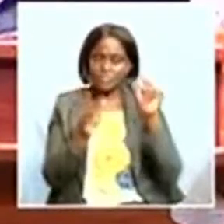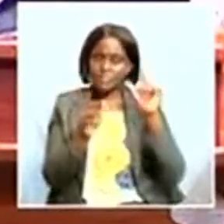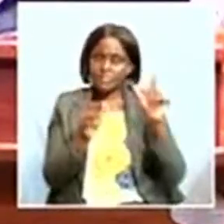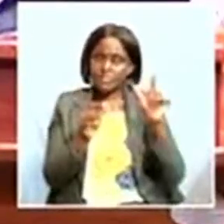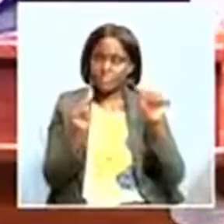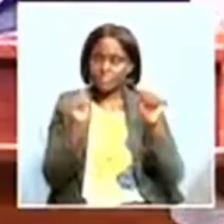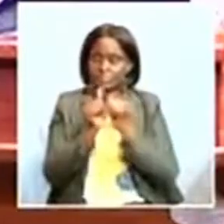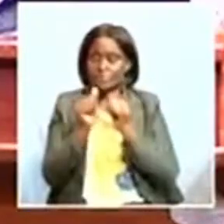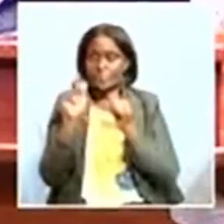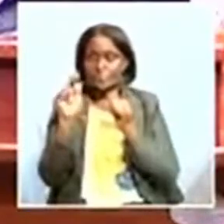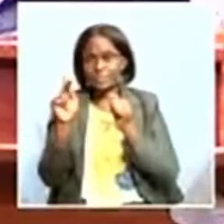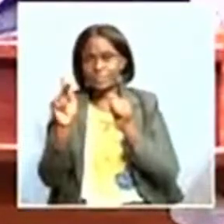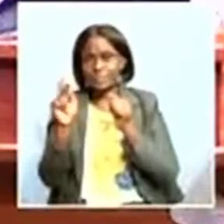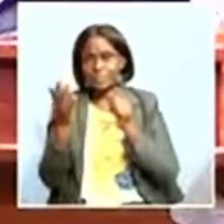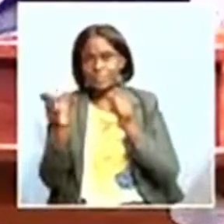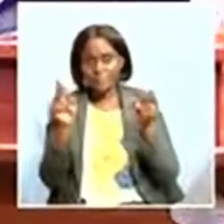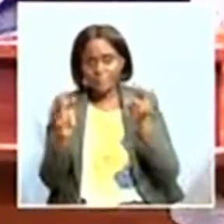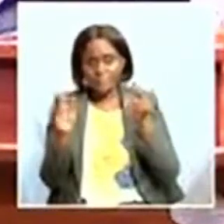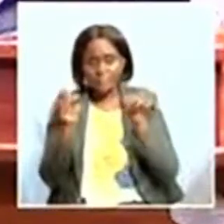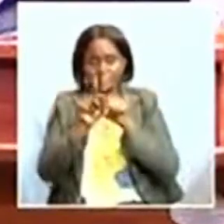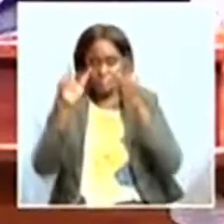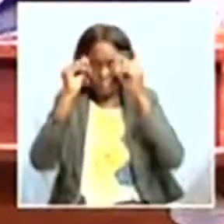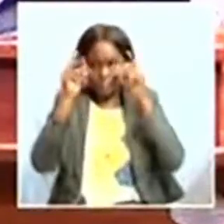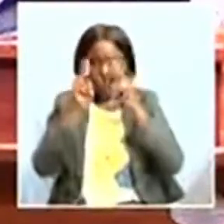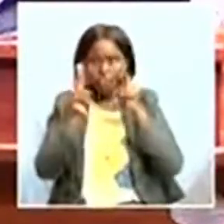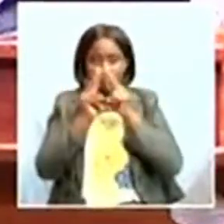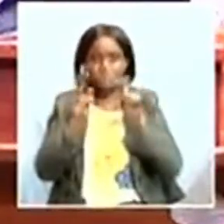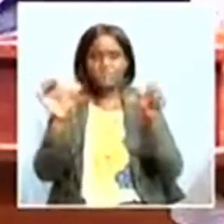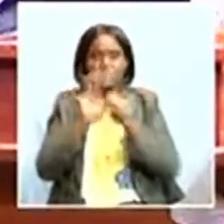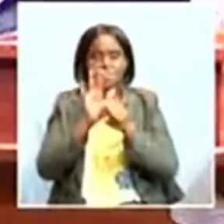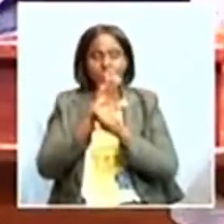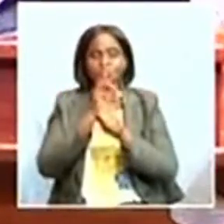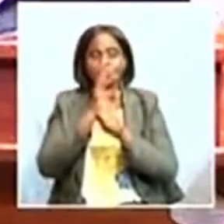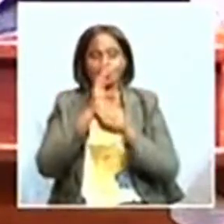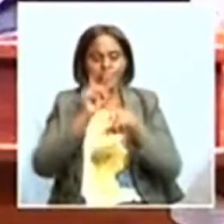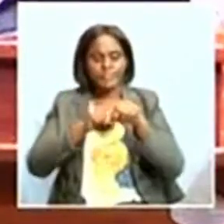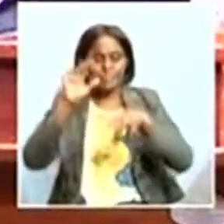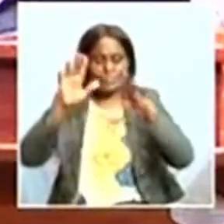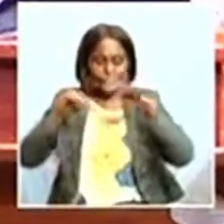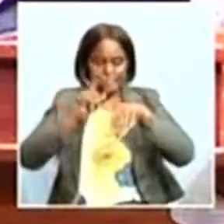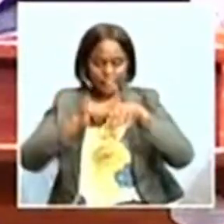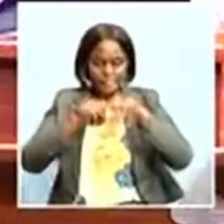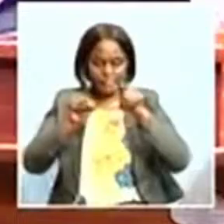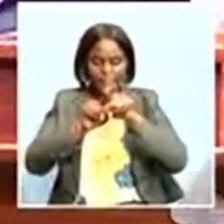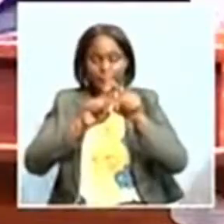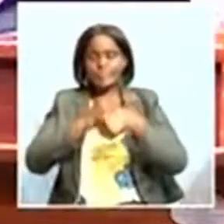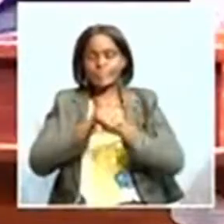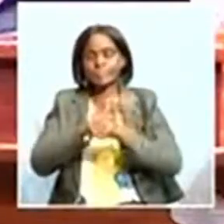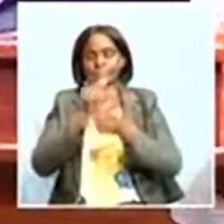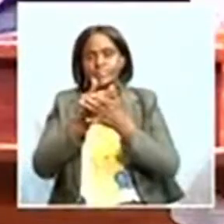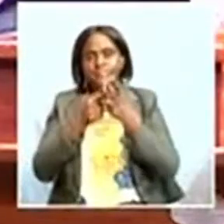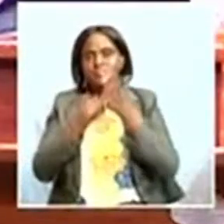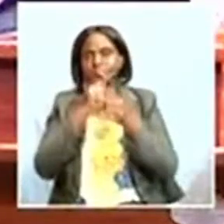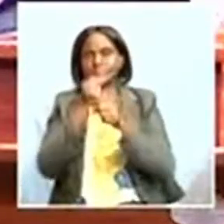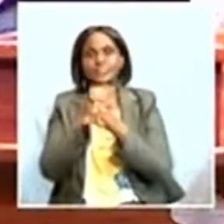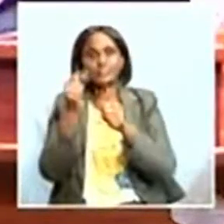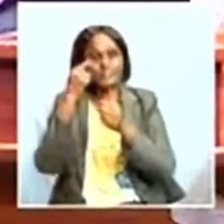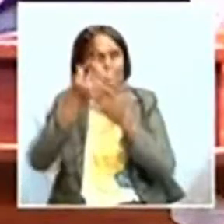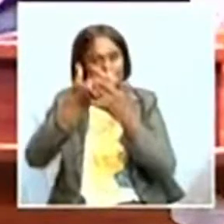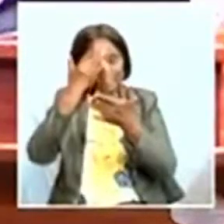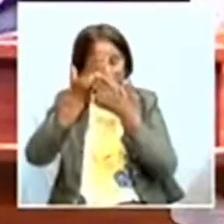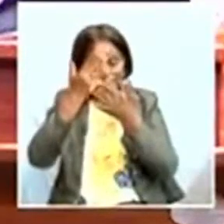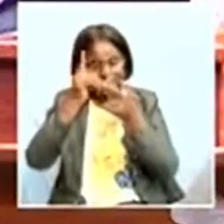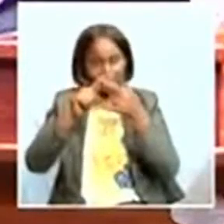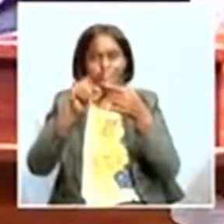Dingindi and Katauchu experiences severe flooding during the rain season, making it unsafe for learners